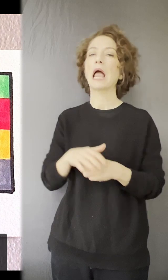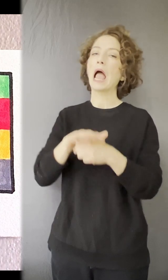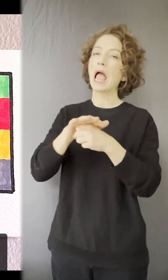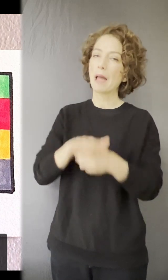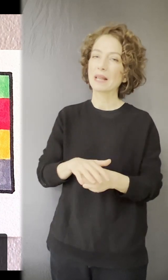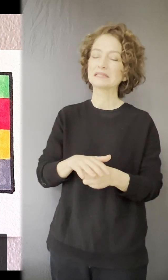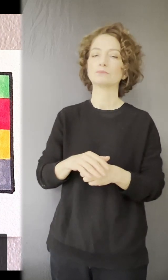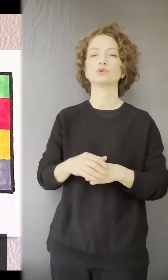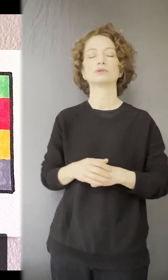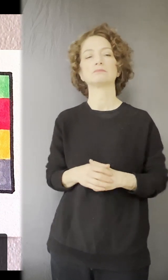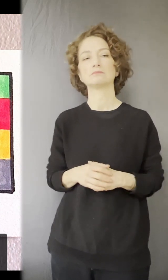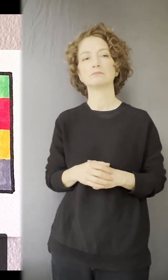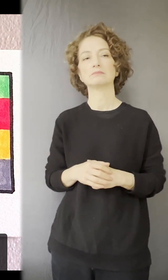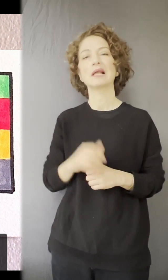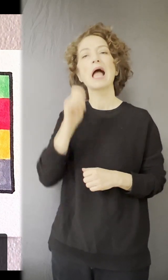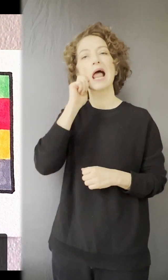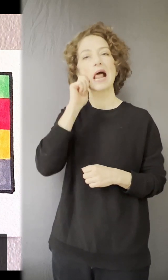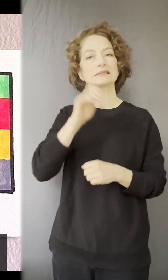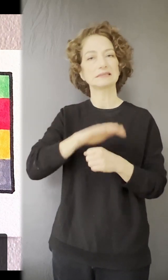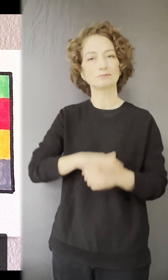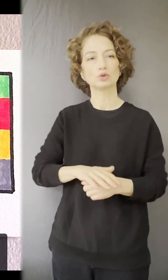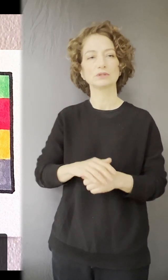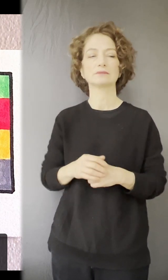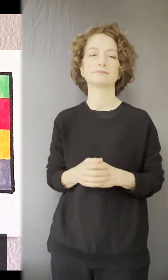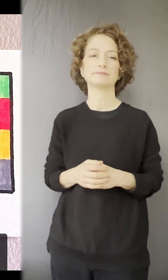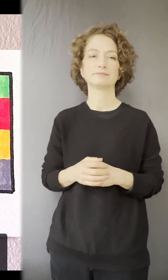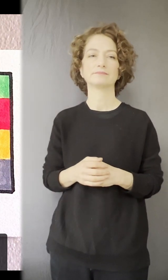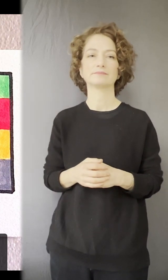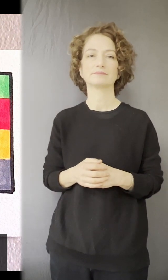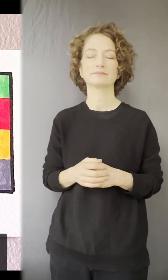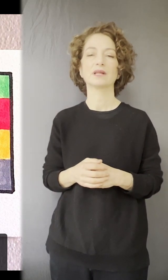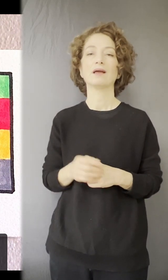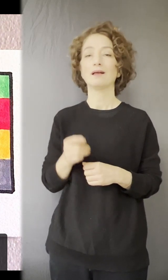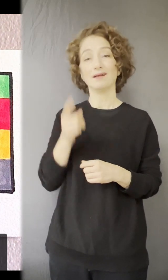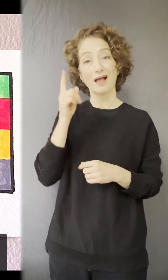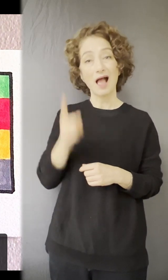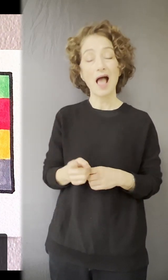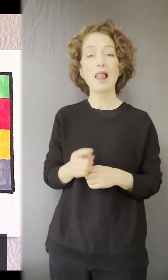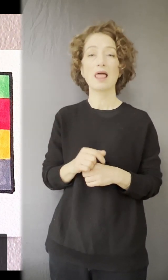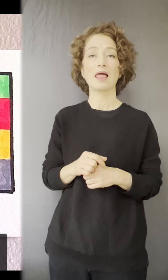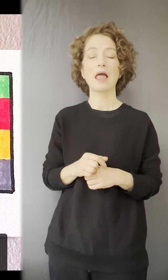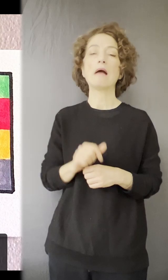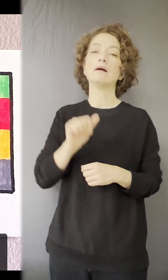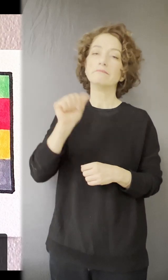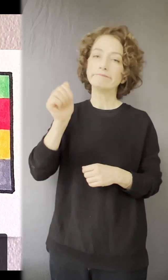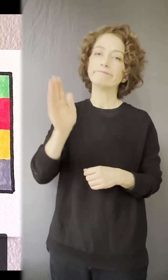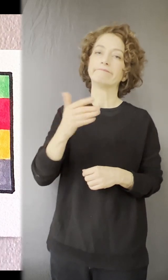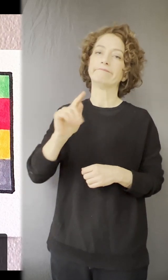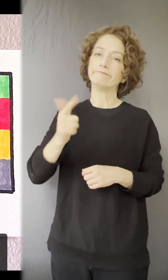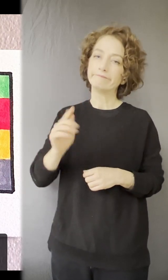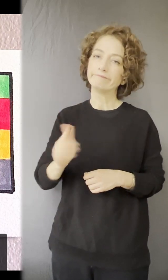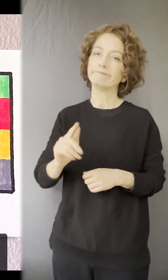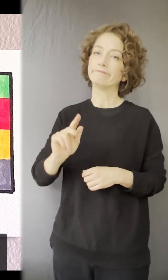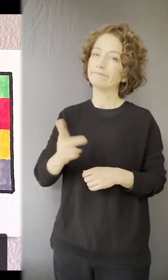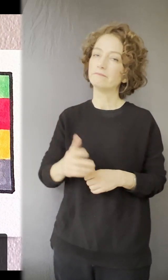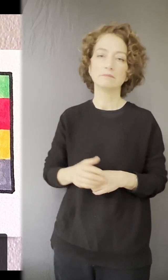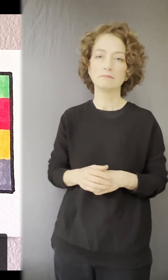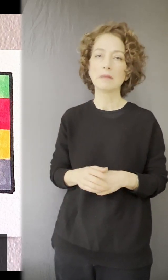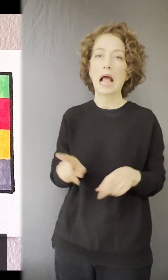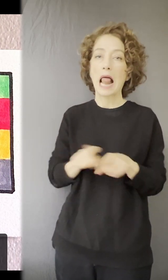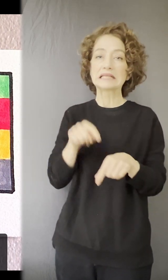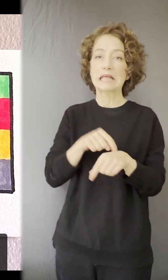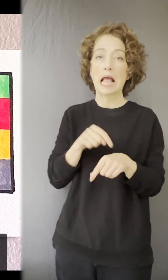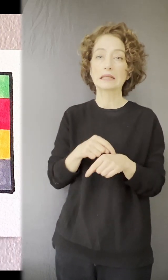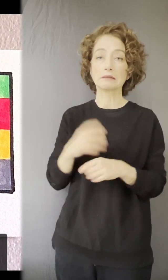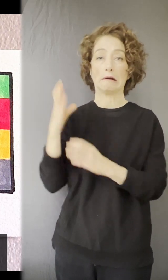homophobia, ableism, and racism. They don't take turns oppressing this person. They all happen